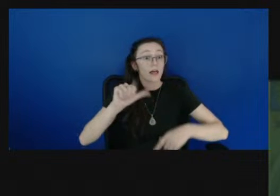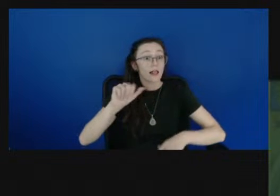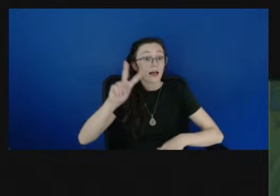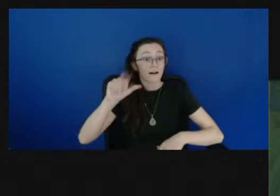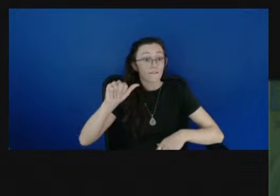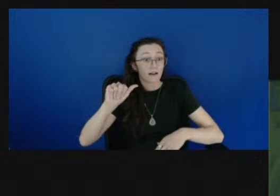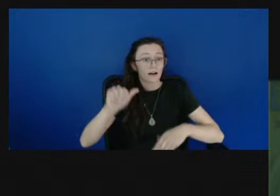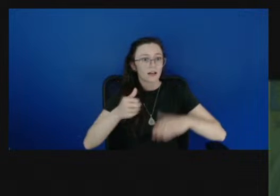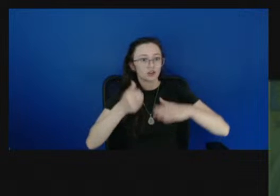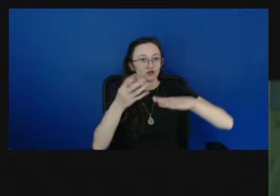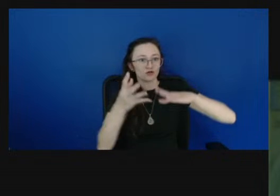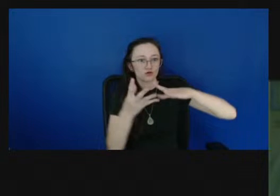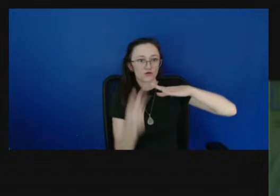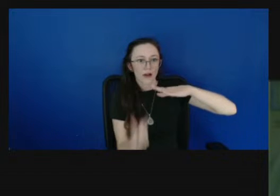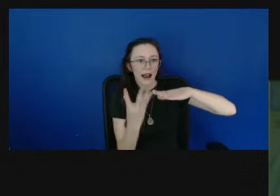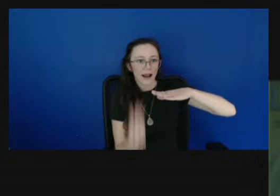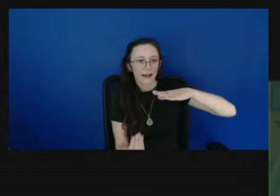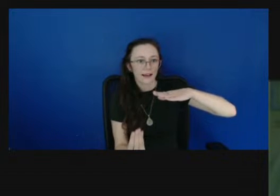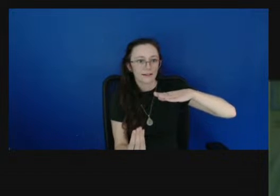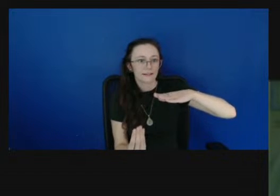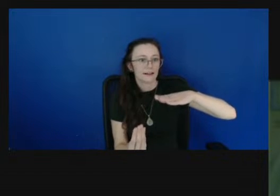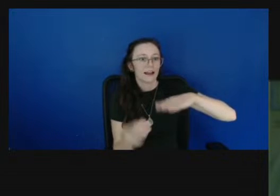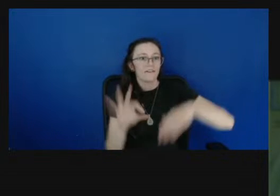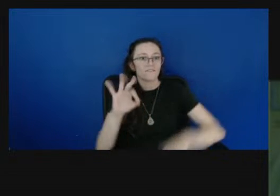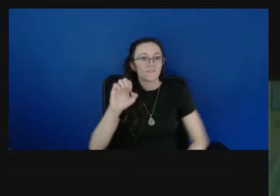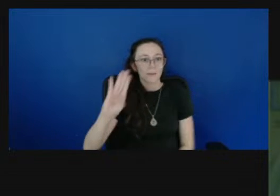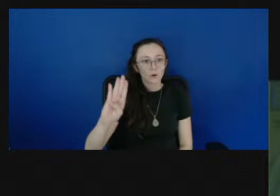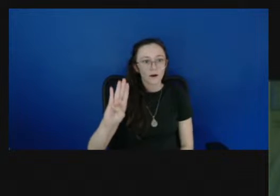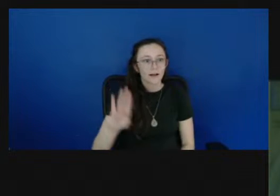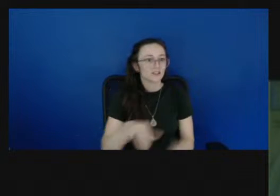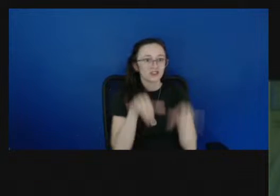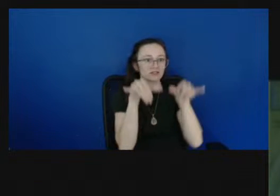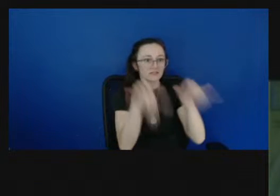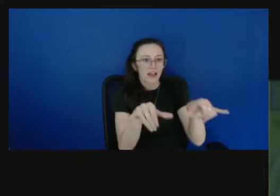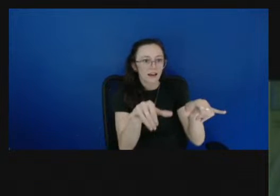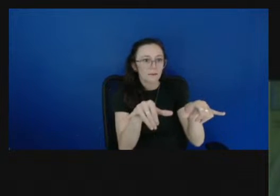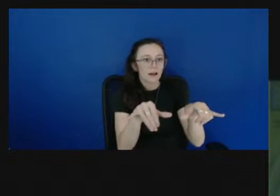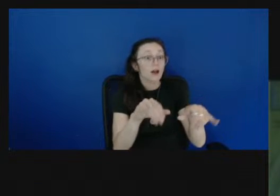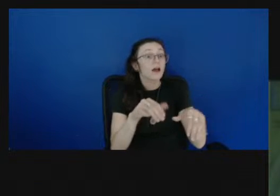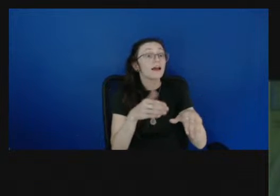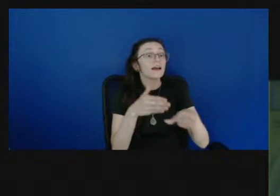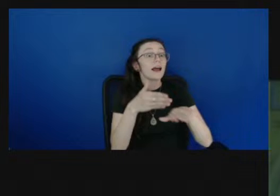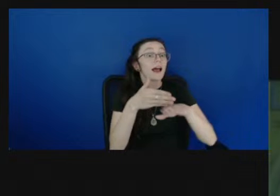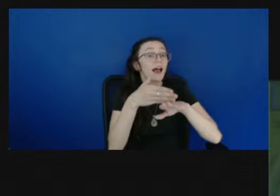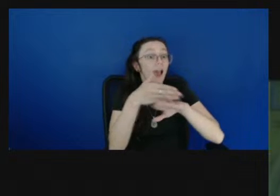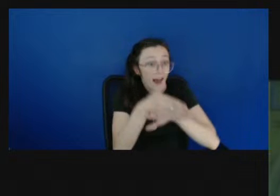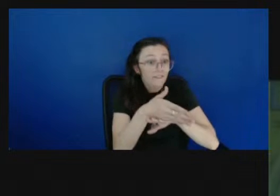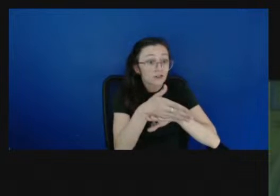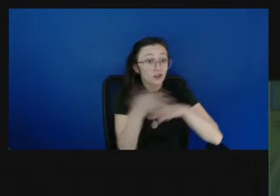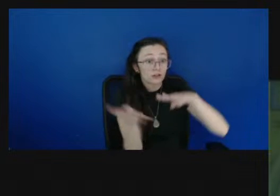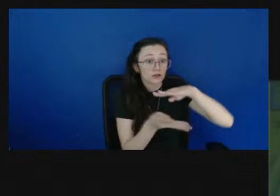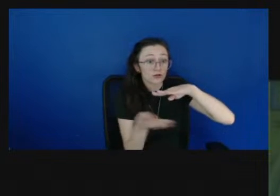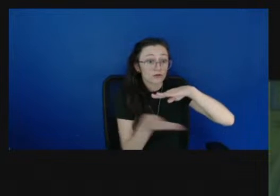February. Instead, it stayed put and only began to drop after the intrusion in Lower Puna had ended on